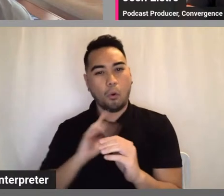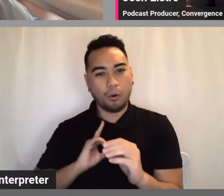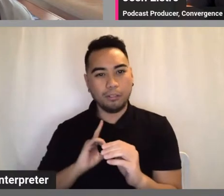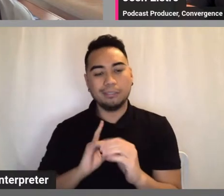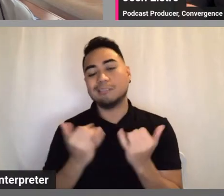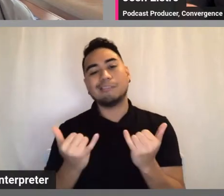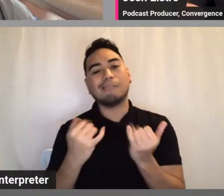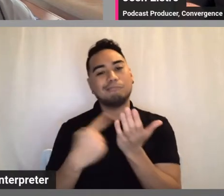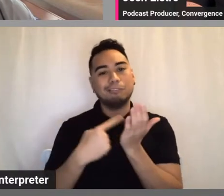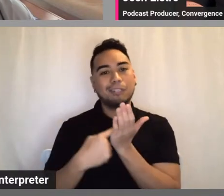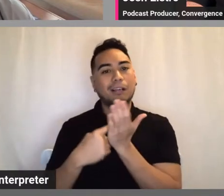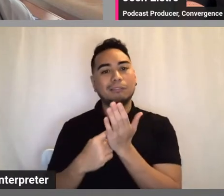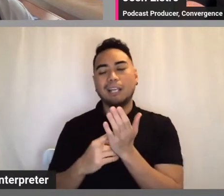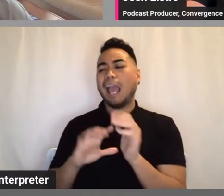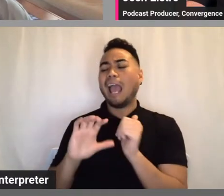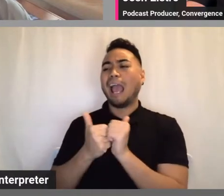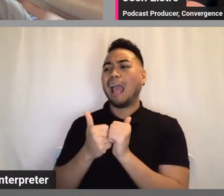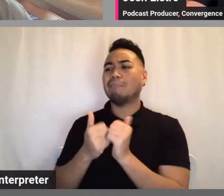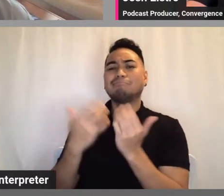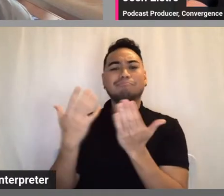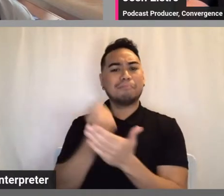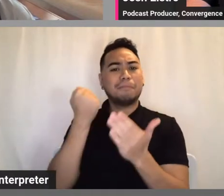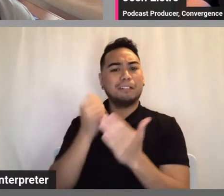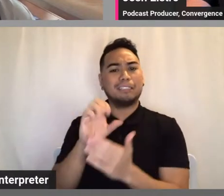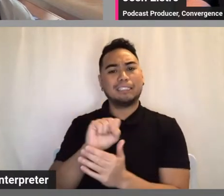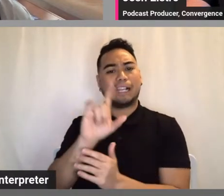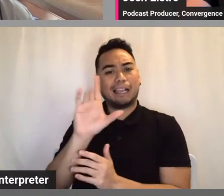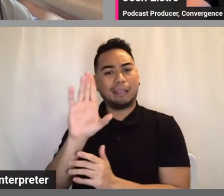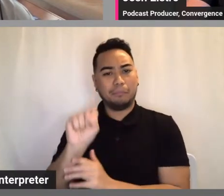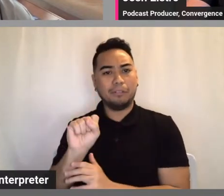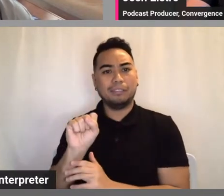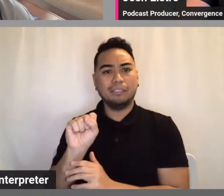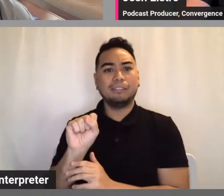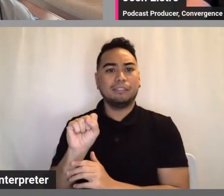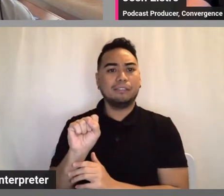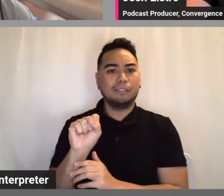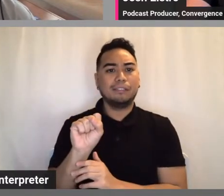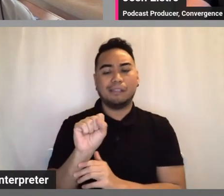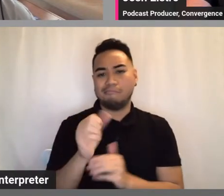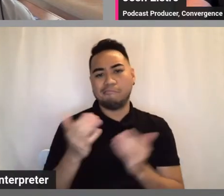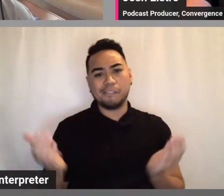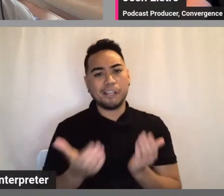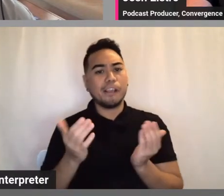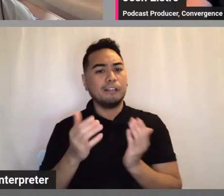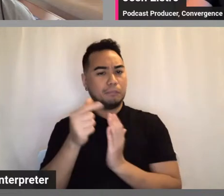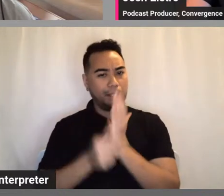used the syllabus, or rather a previous iteration of it, internally at Convergence,